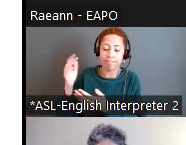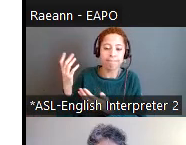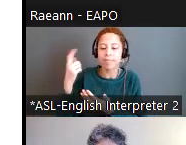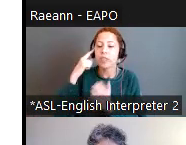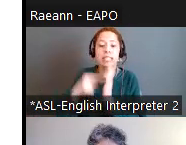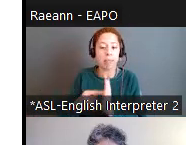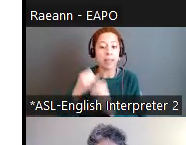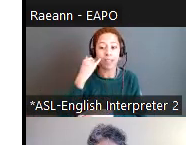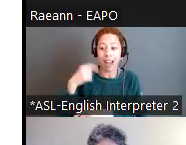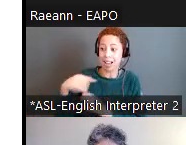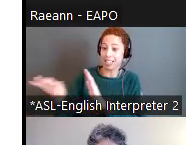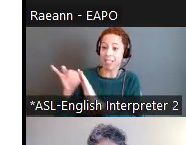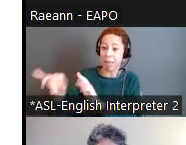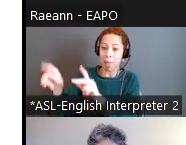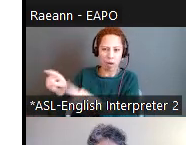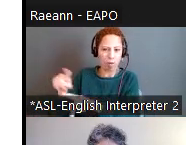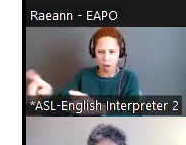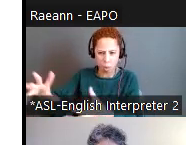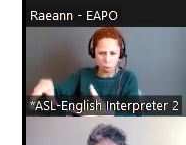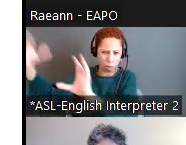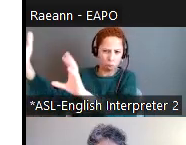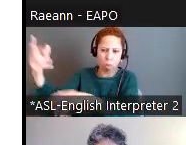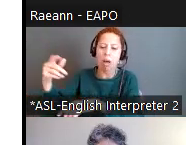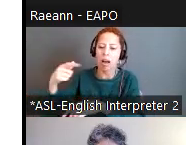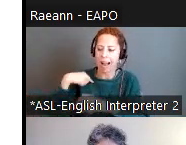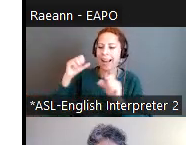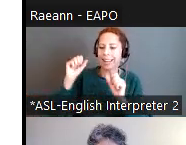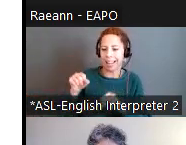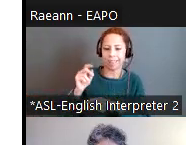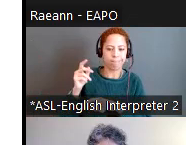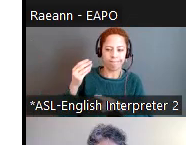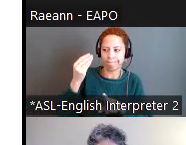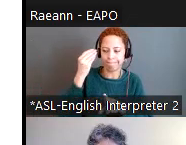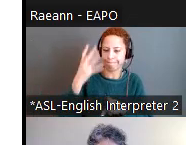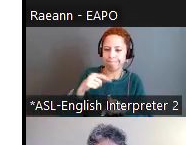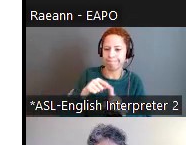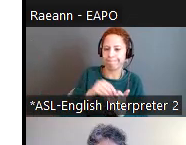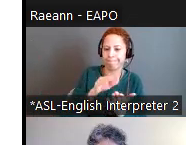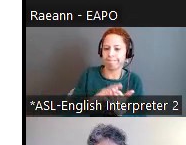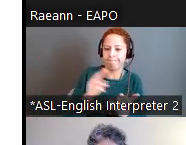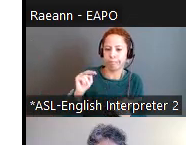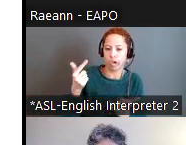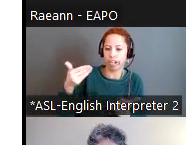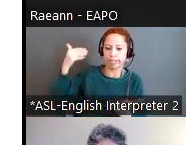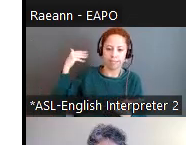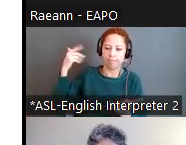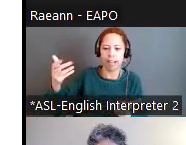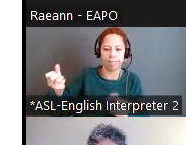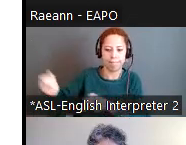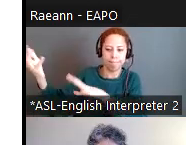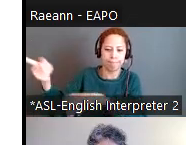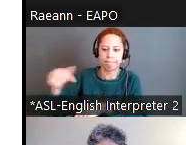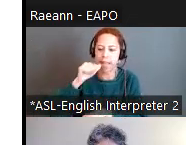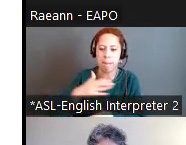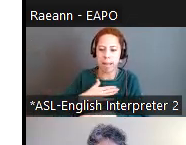the document. The document is also revoked anytime you make a new power of attorney document. So that's why that's the first line in